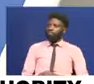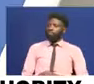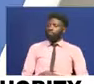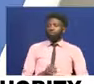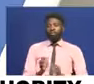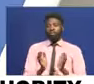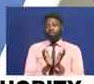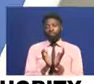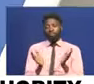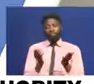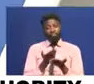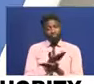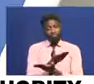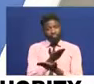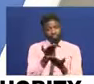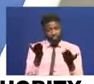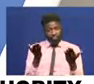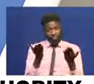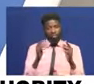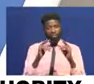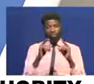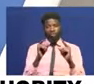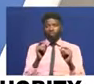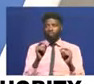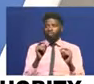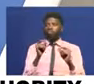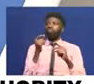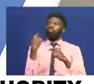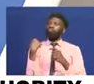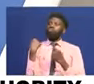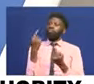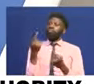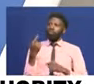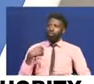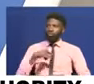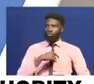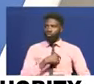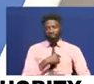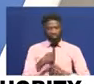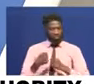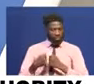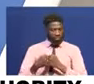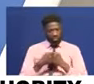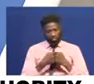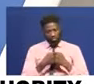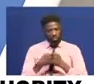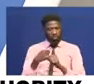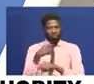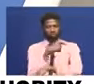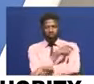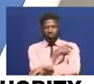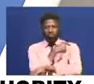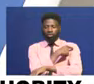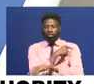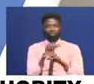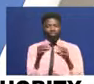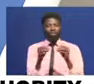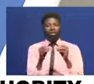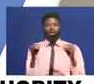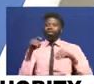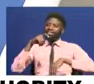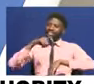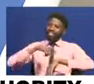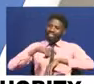in closing, I'd like to say, We've had certain healthcare challenges within our healthcare problems within our healthcare system, a lot of